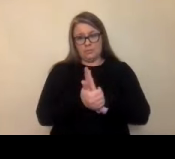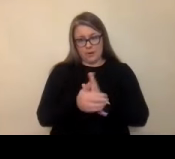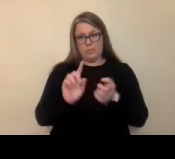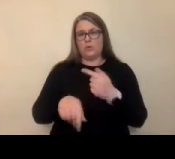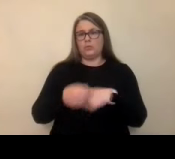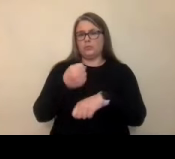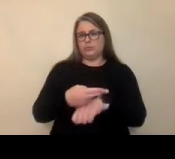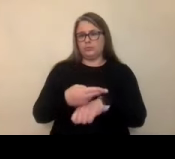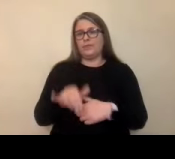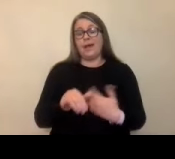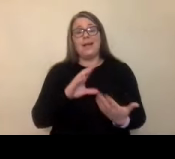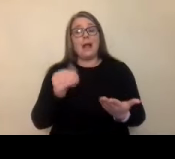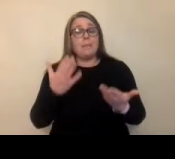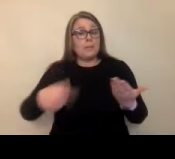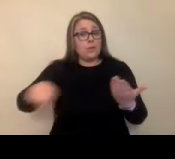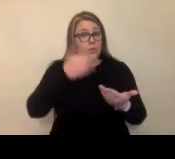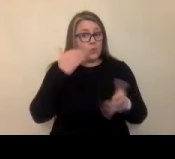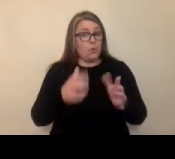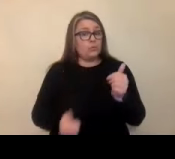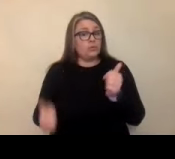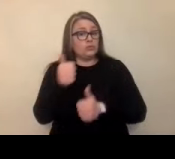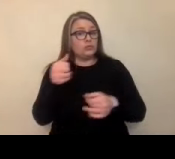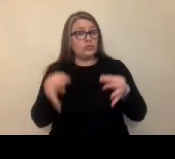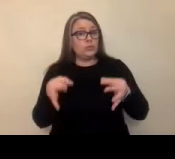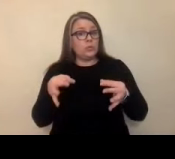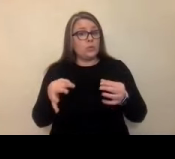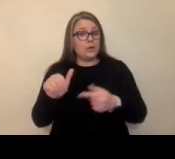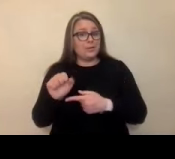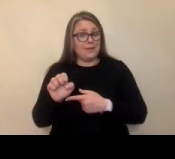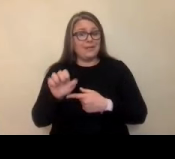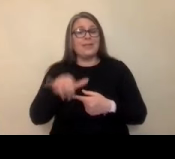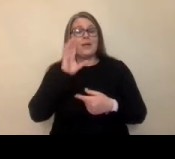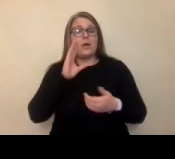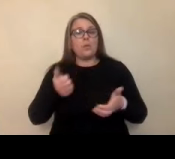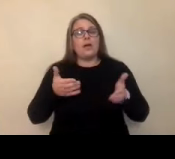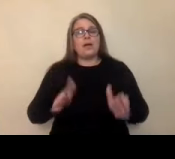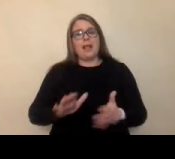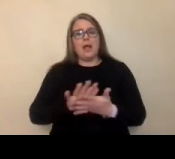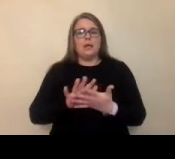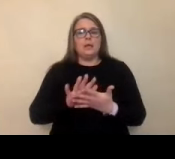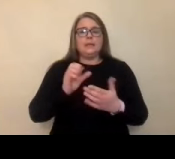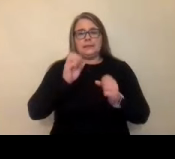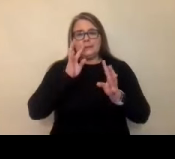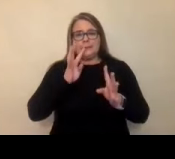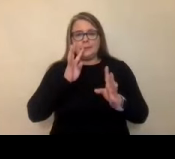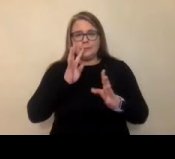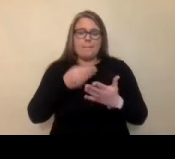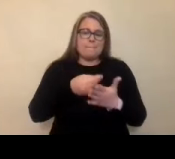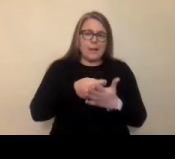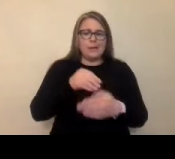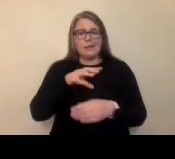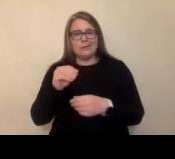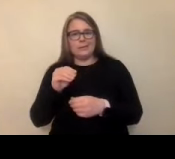don't know, essentially is a Supreme Court case that allows money as speech, and so allows kind of unlimited amounts of money inside of